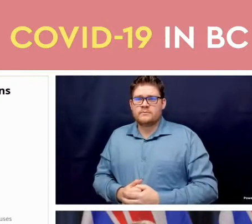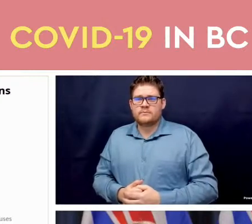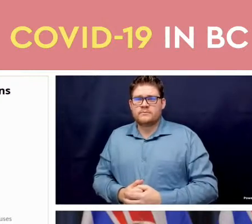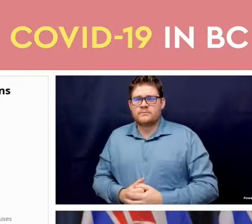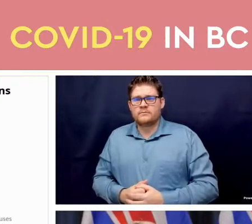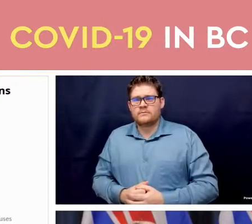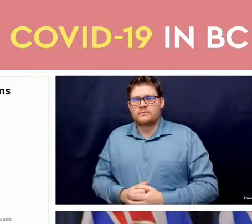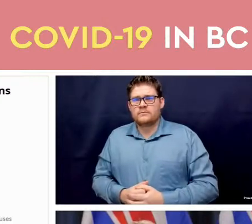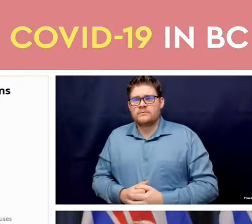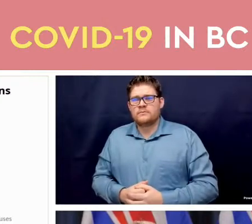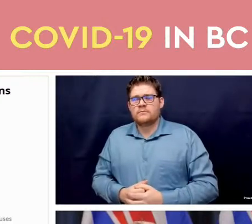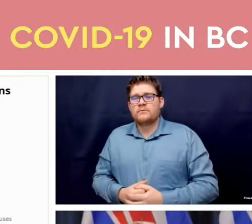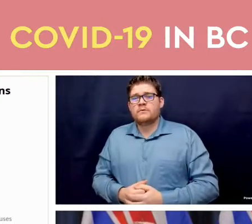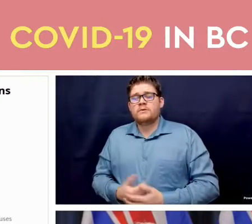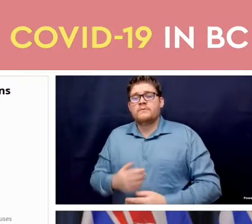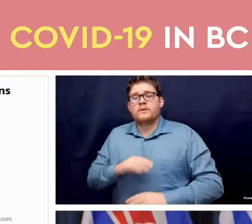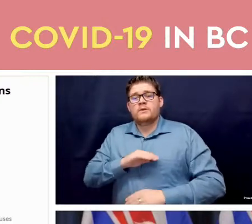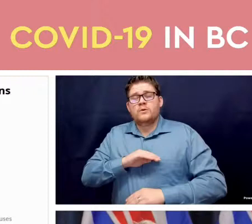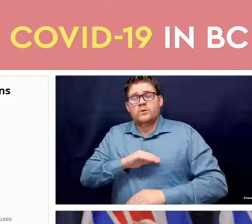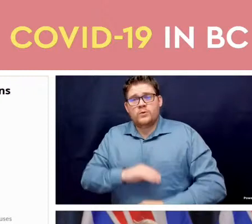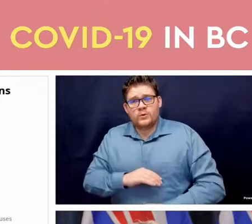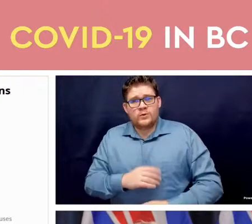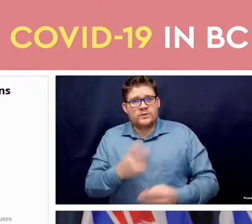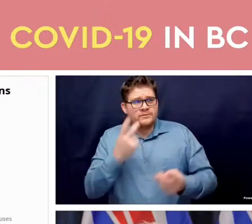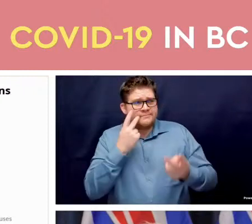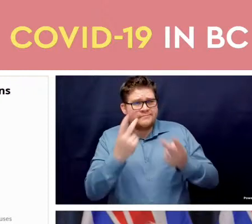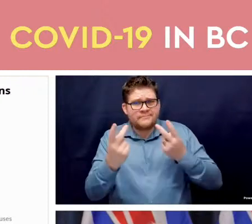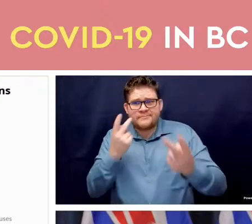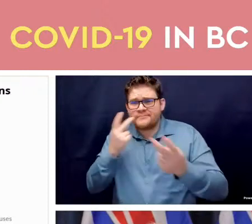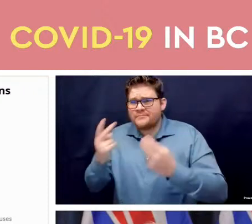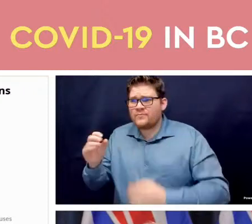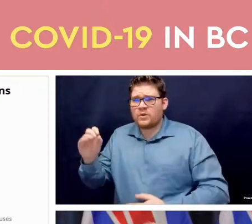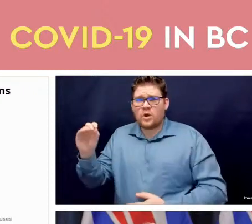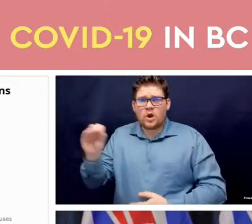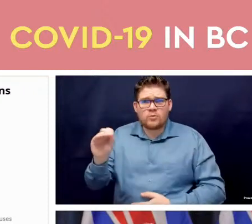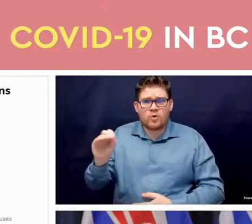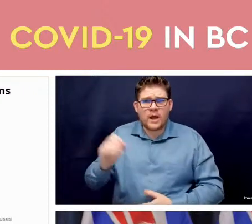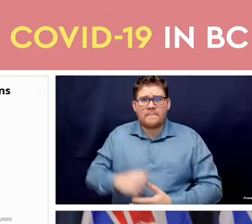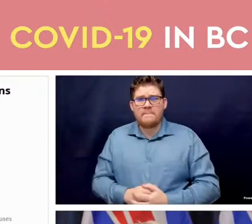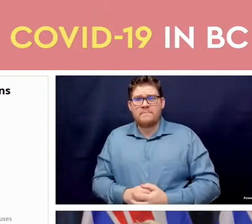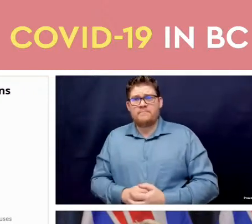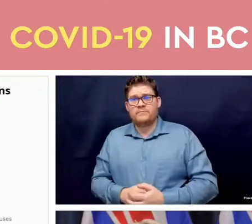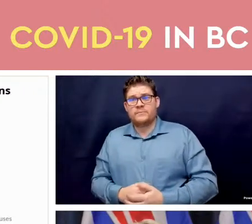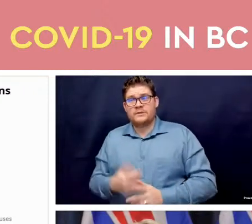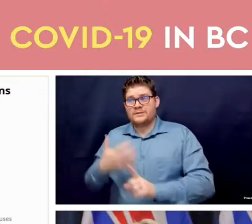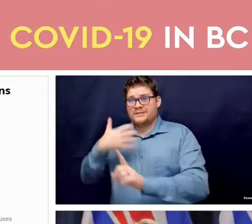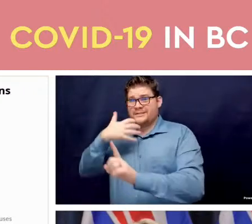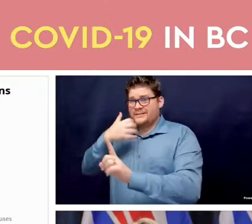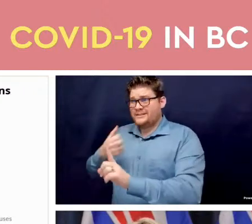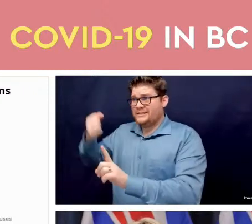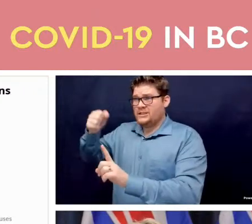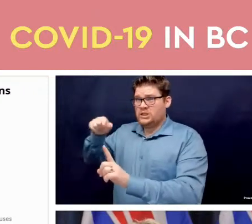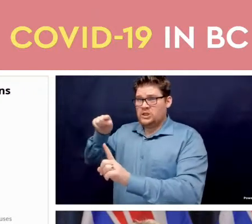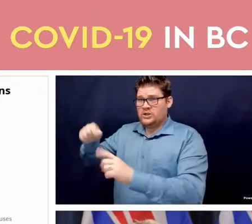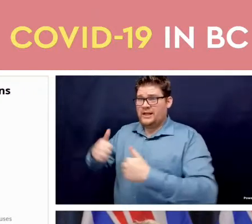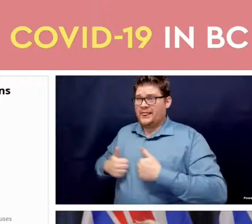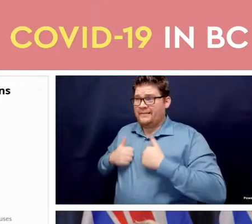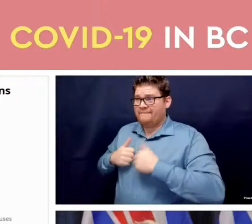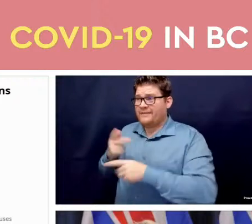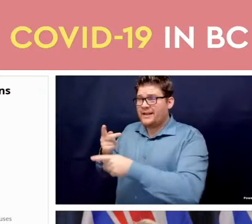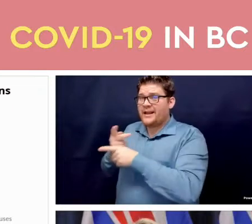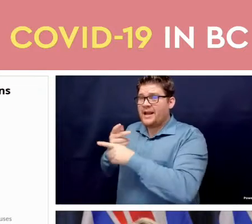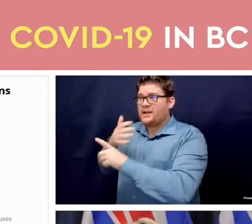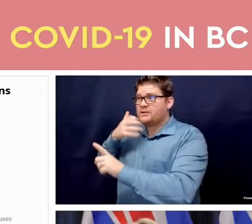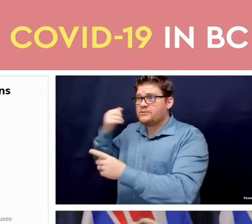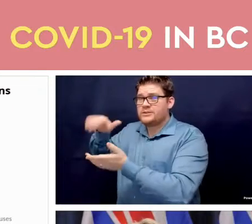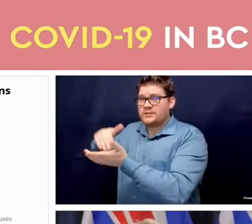And we're working with the long-term care homes, working with residents and families to make sure that the measures that we